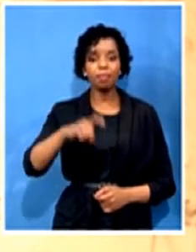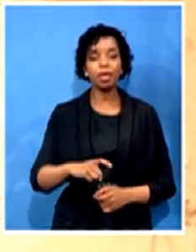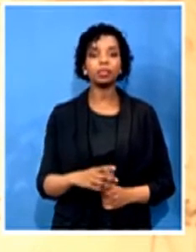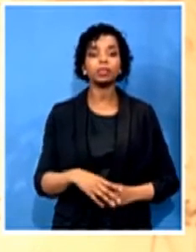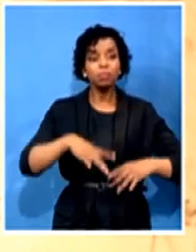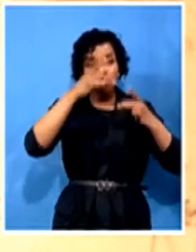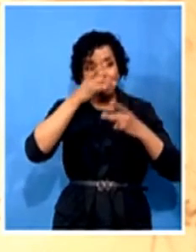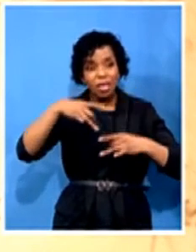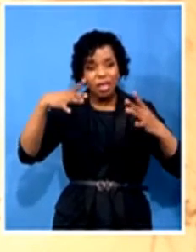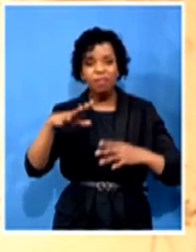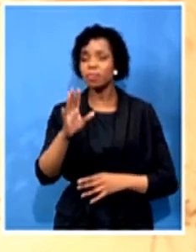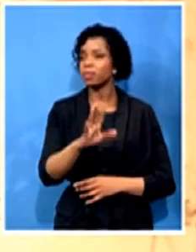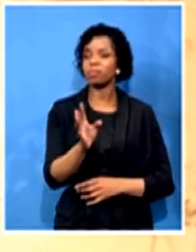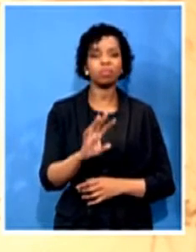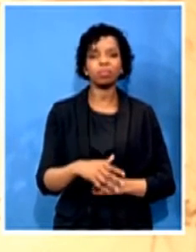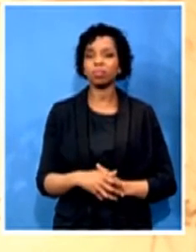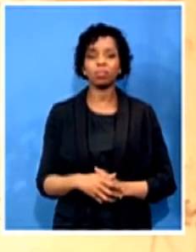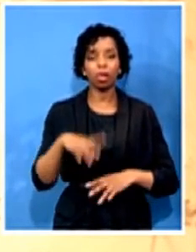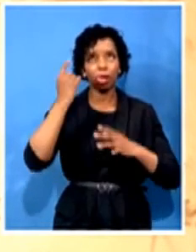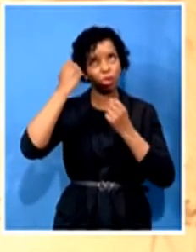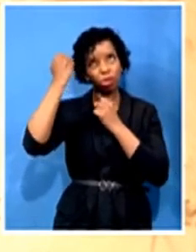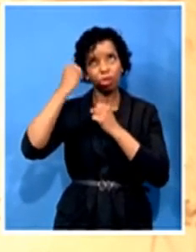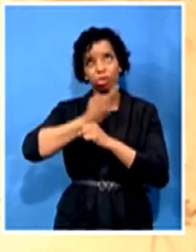yourself because of someone else.